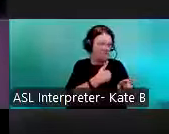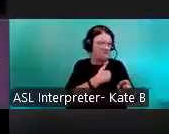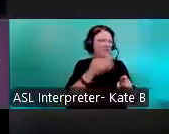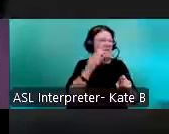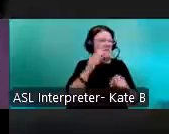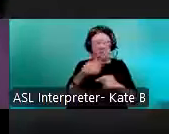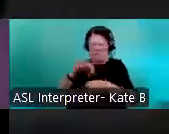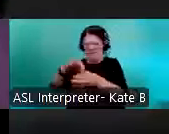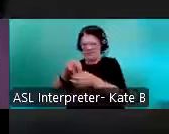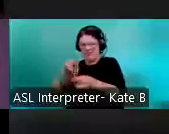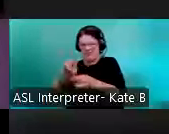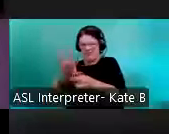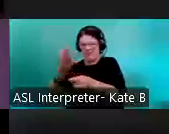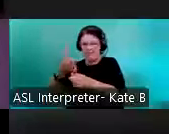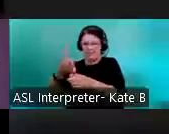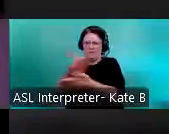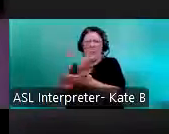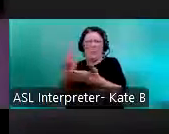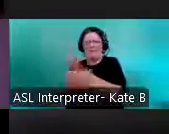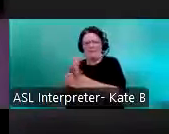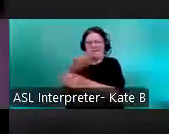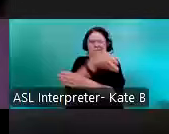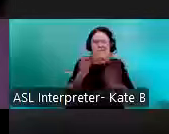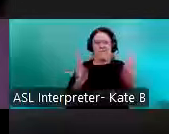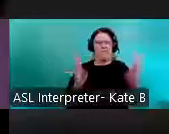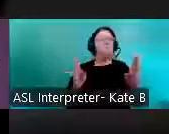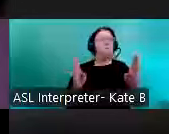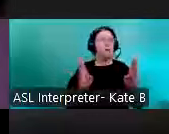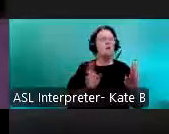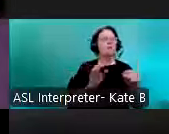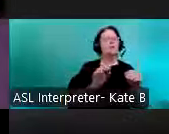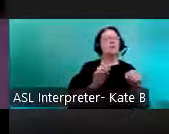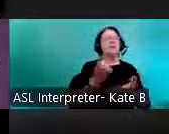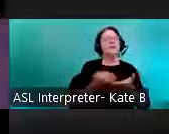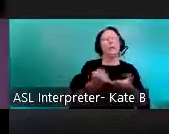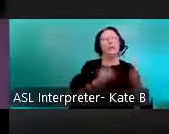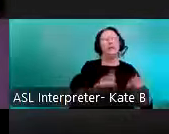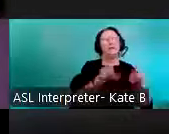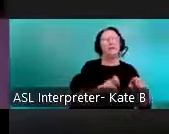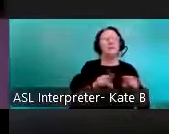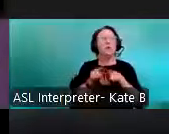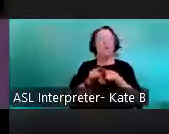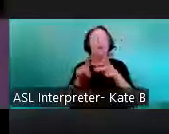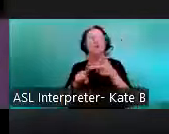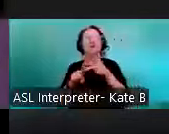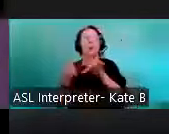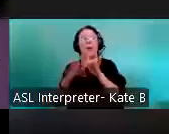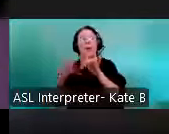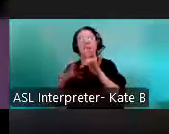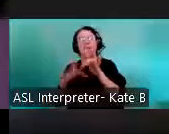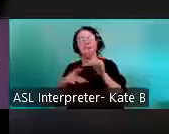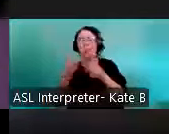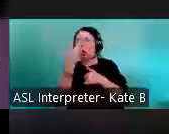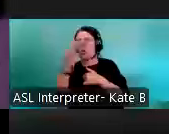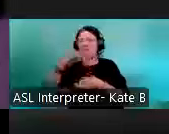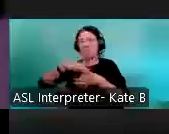the election. You can observe during in-person absentee voting, otherwise known as early voting, whether it's at your